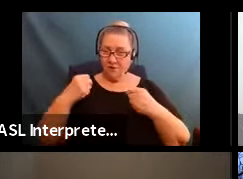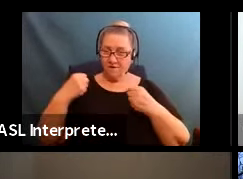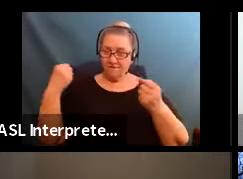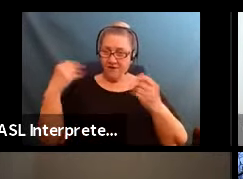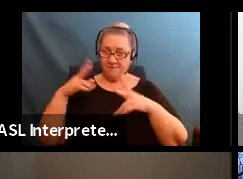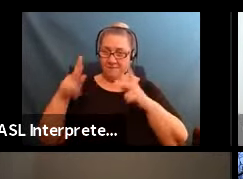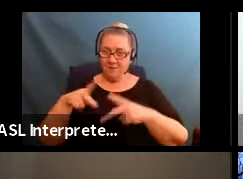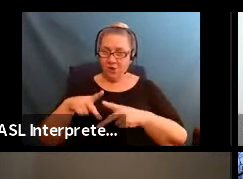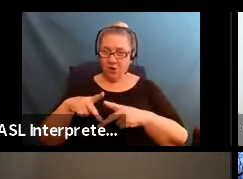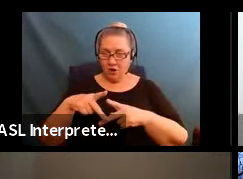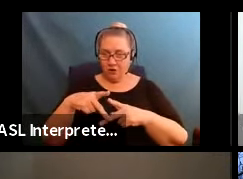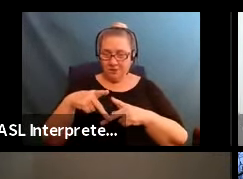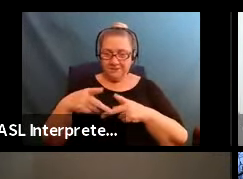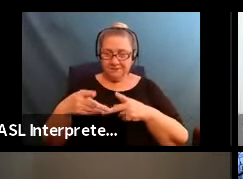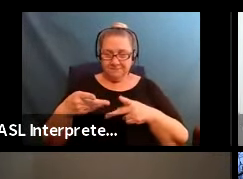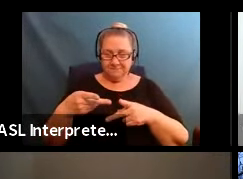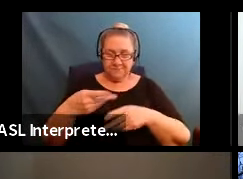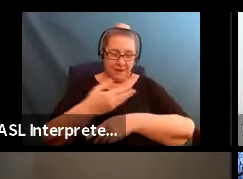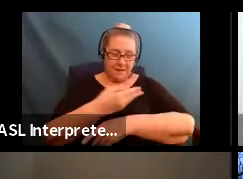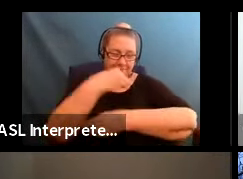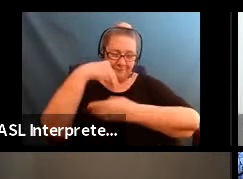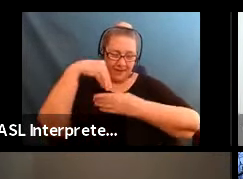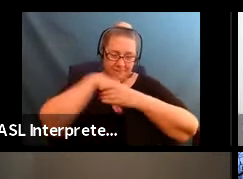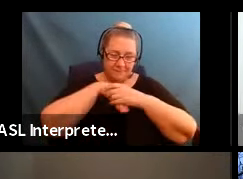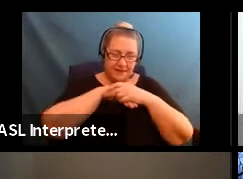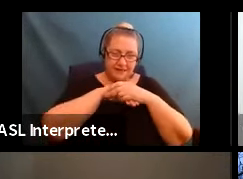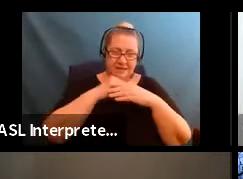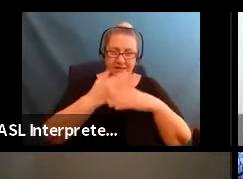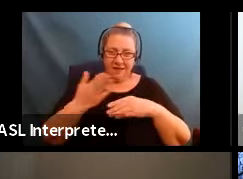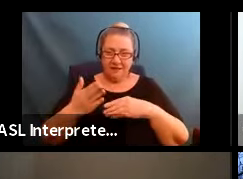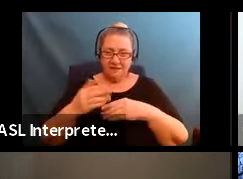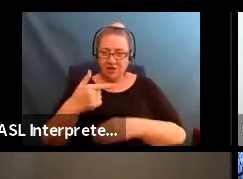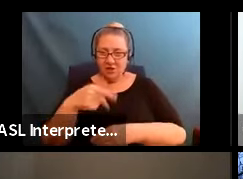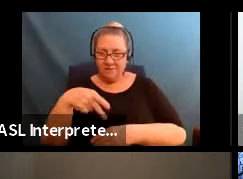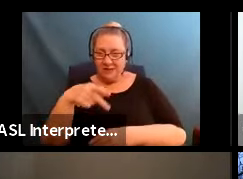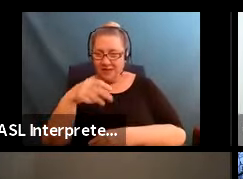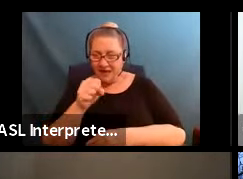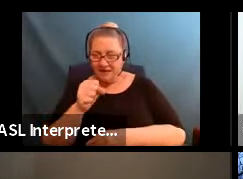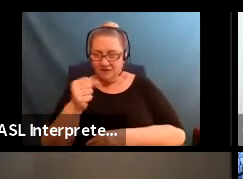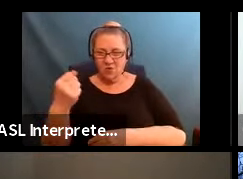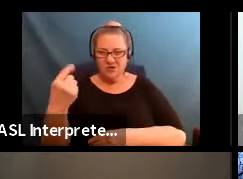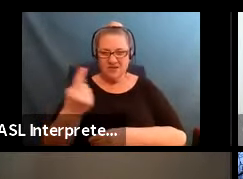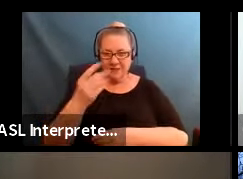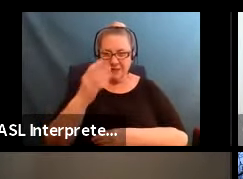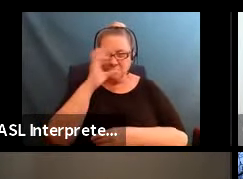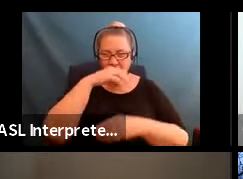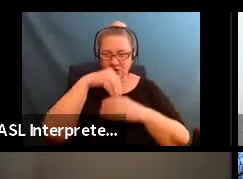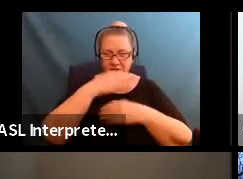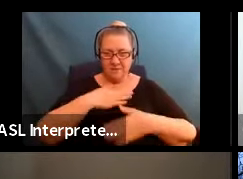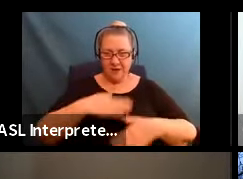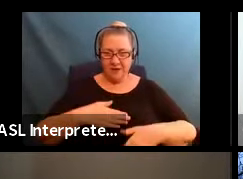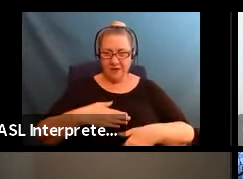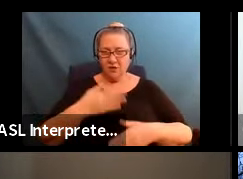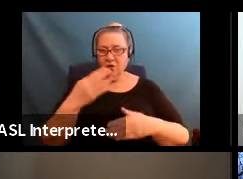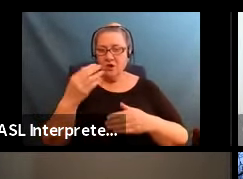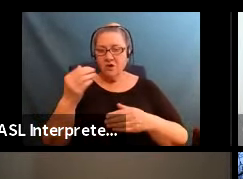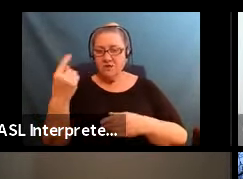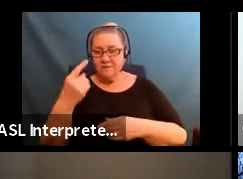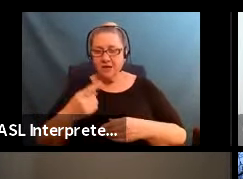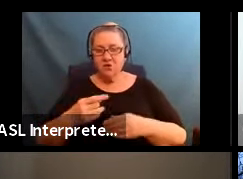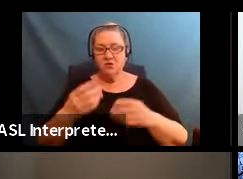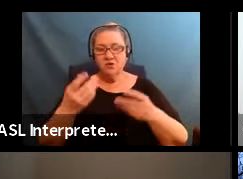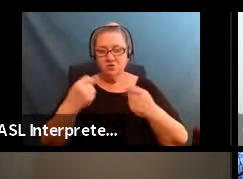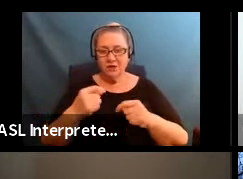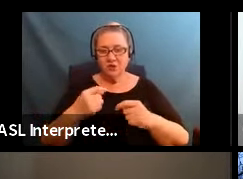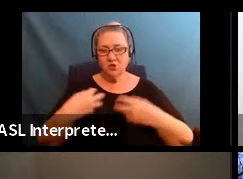implanting thoughts or a GPS device in them already, or folks who are seeking recovery from an addiction who